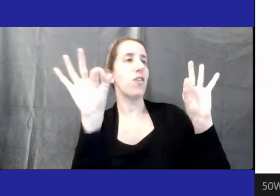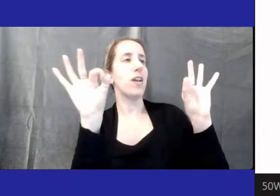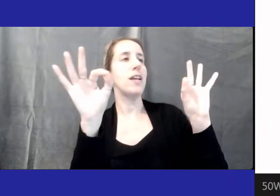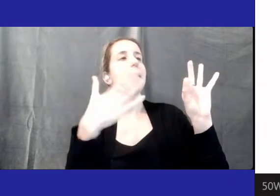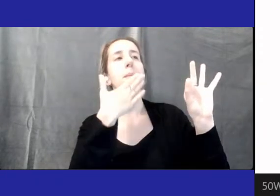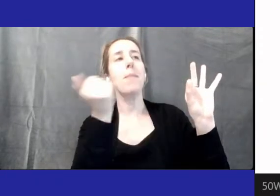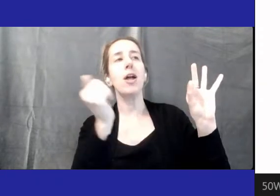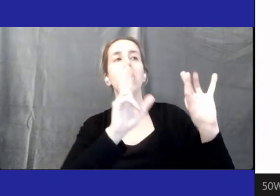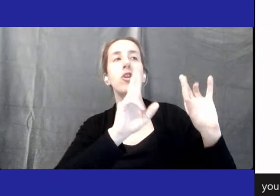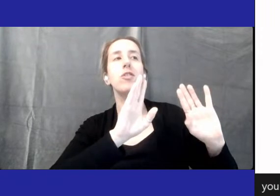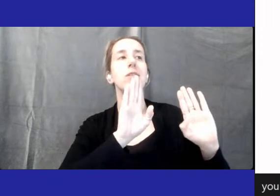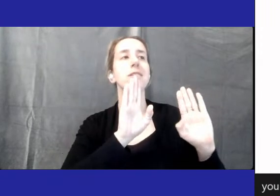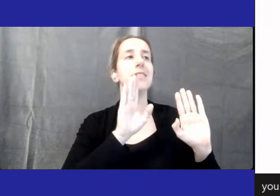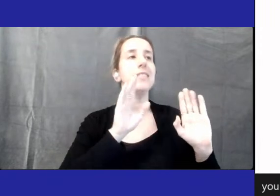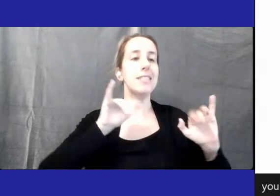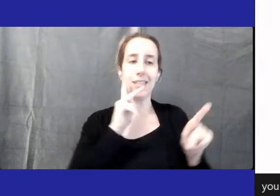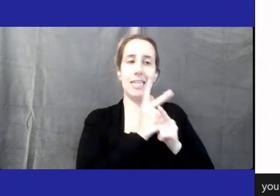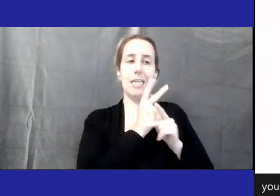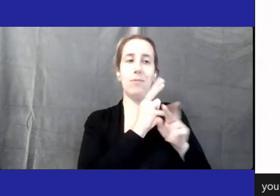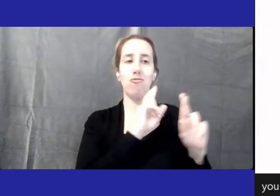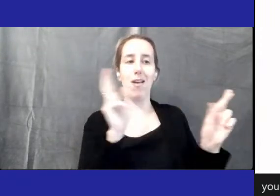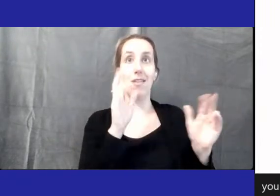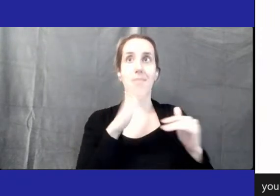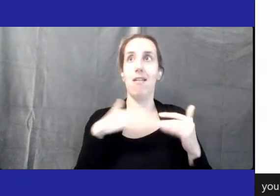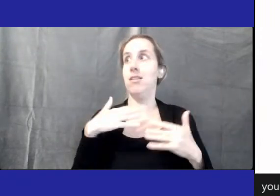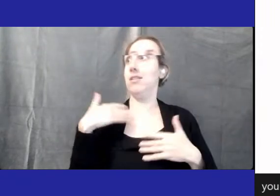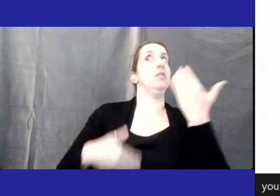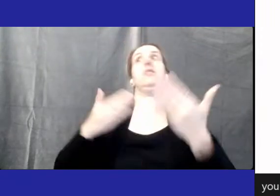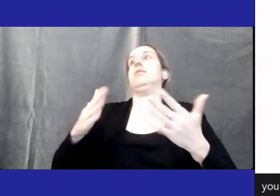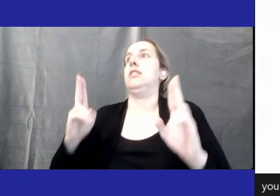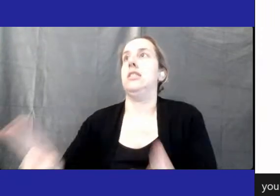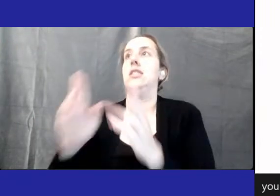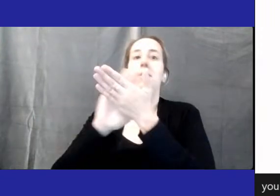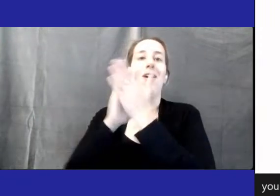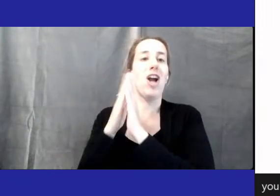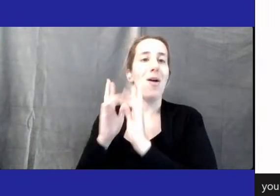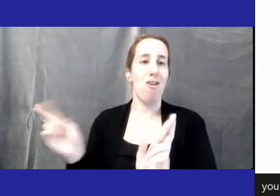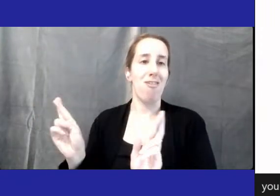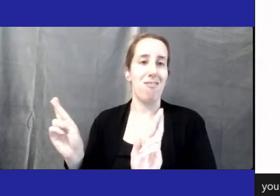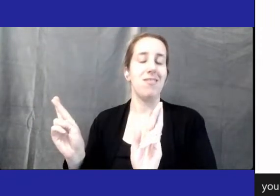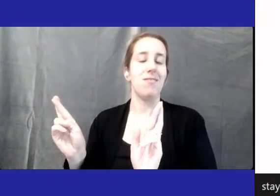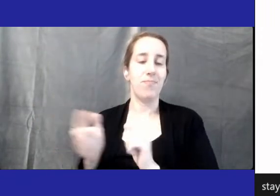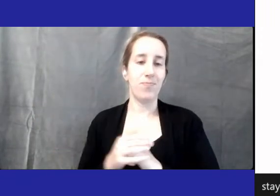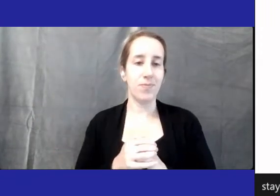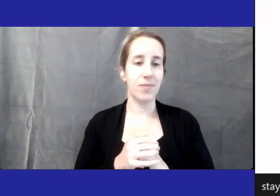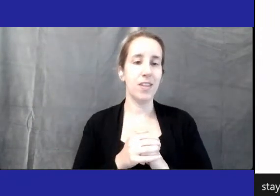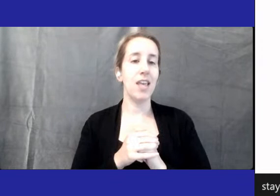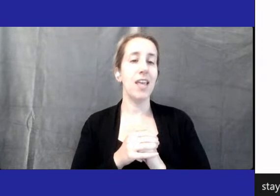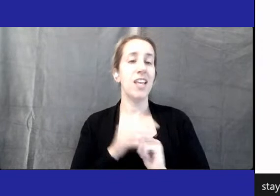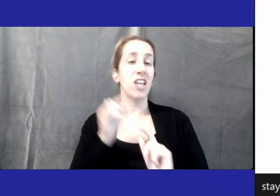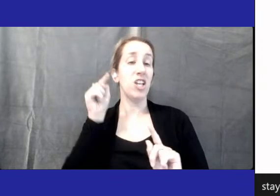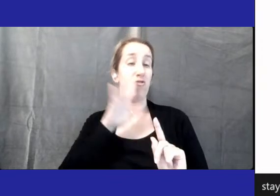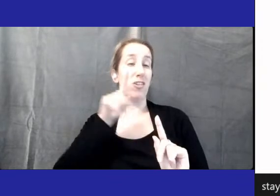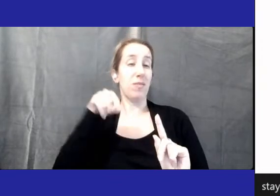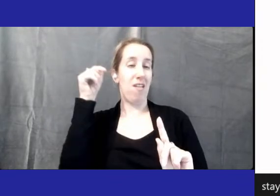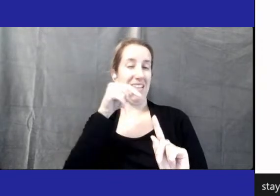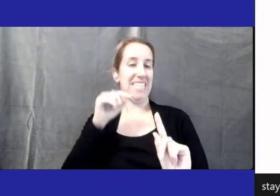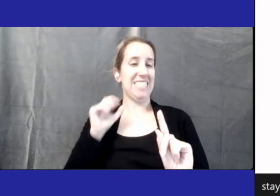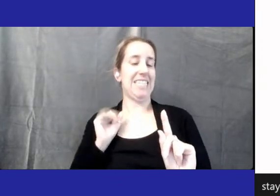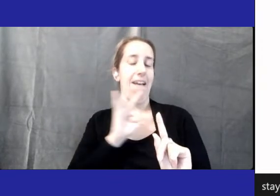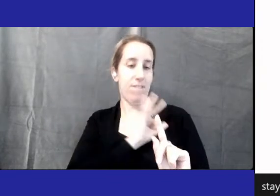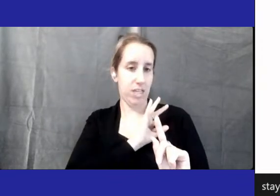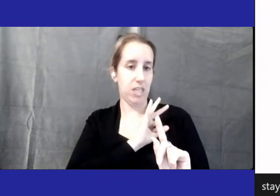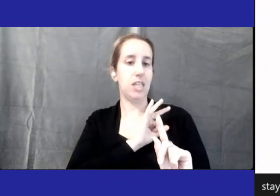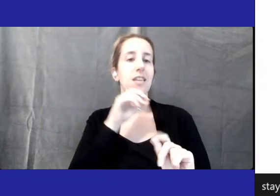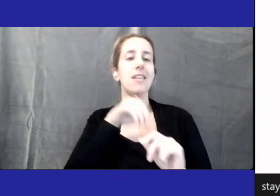get ready, particularly with regard to the staffing or potential staffing needs at any number of alternative